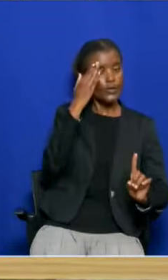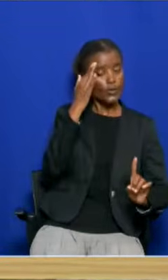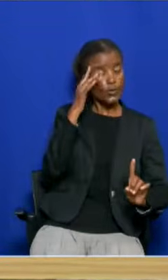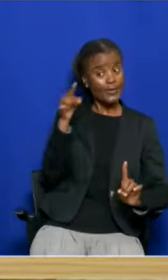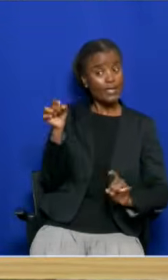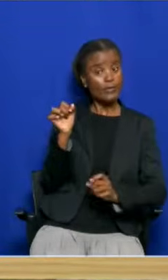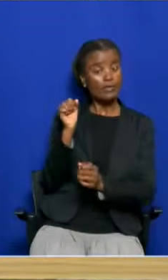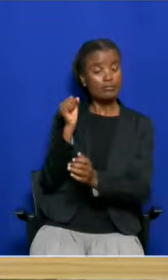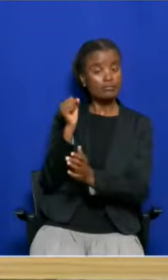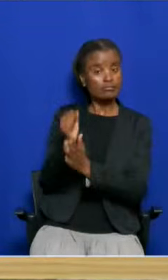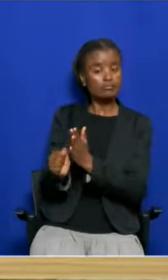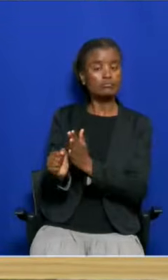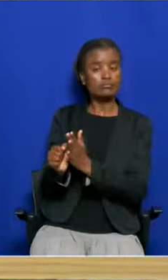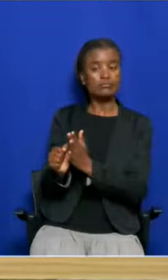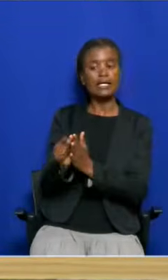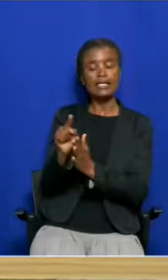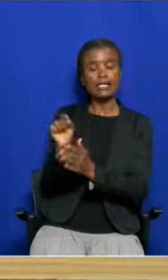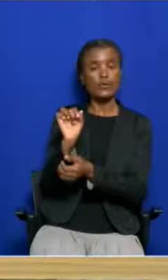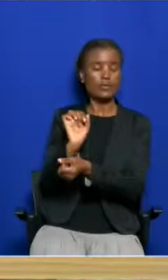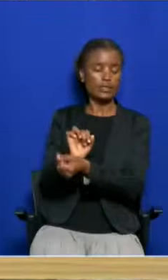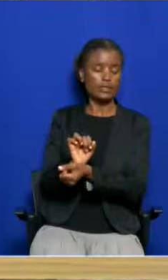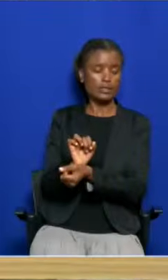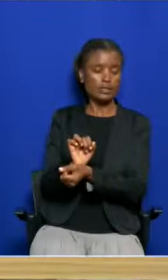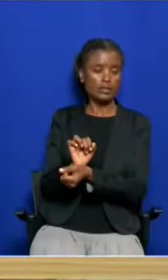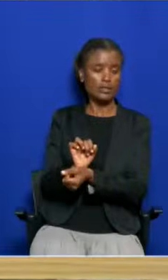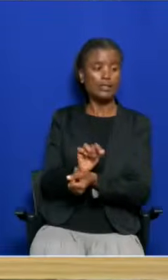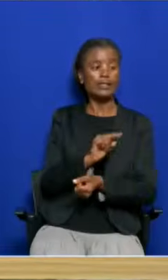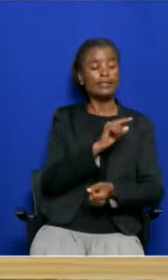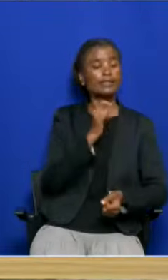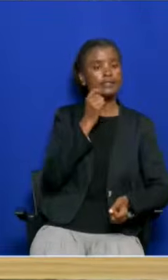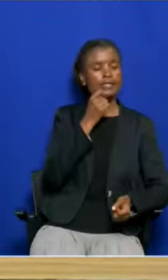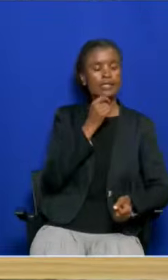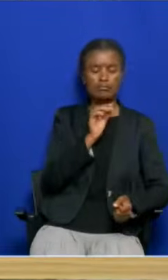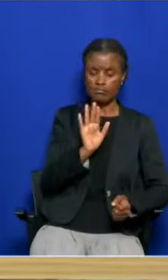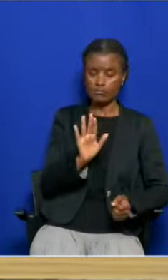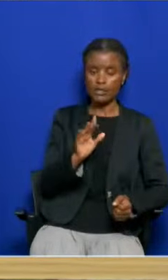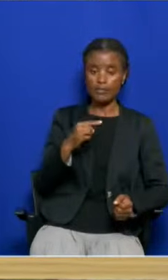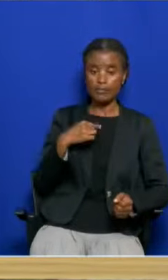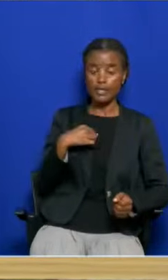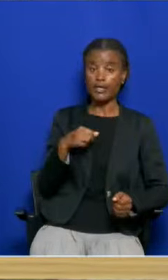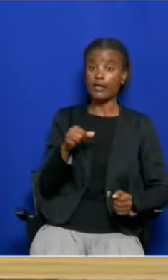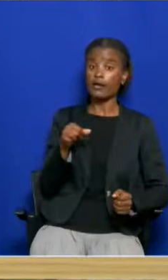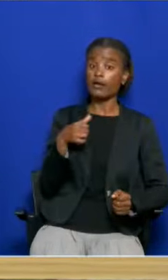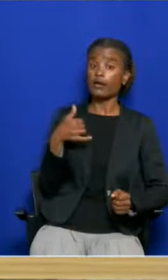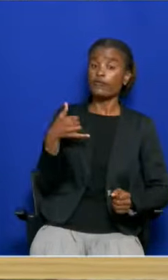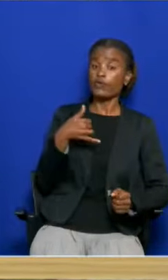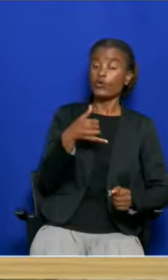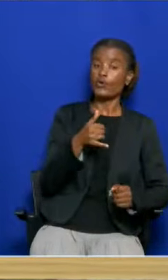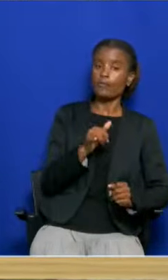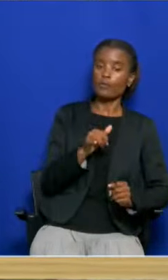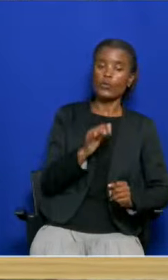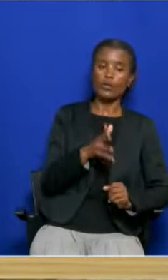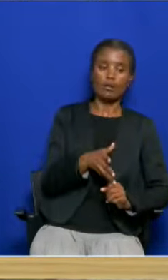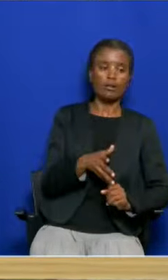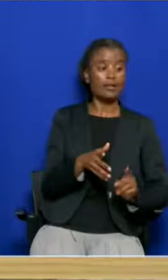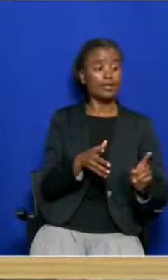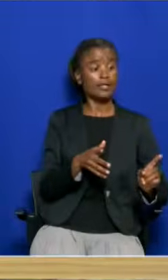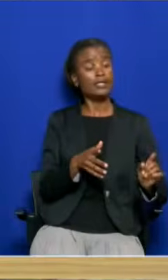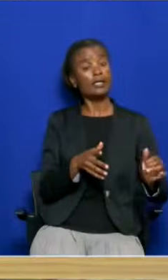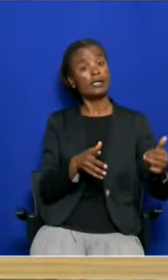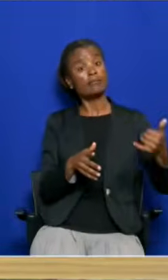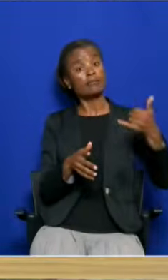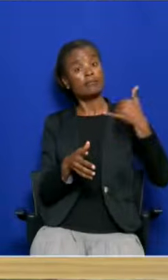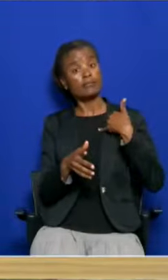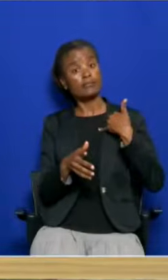me, no, I'll come back to you. Then Mr. Mkhwanazi phoned me and said, no, I just received a